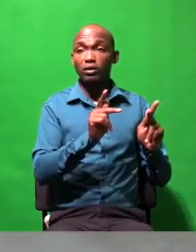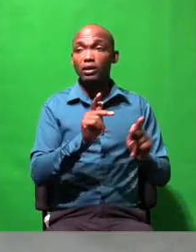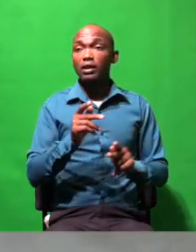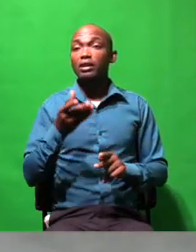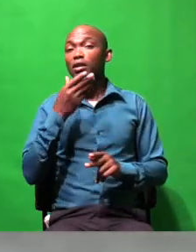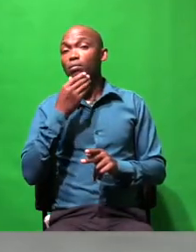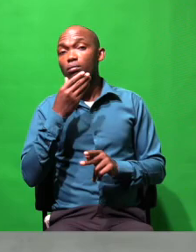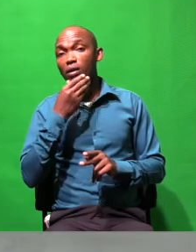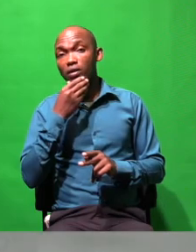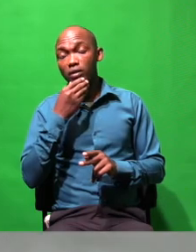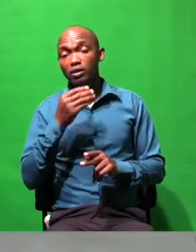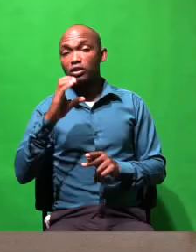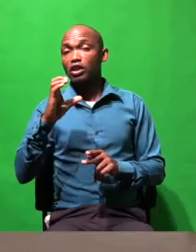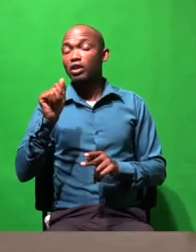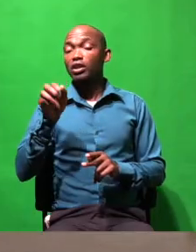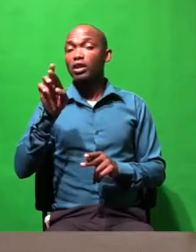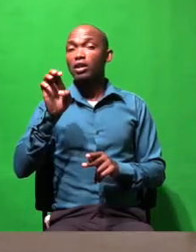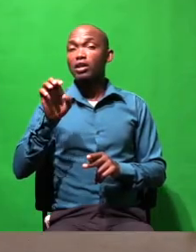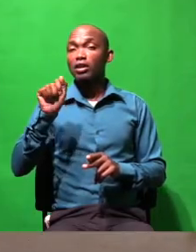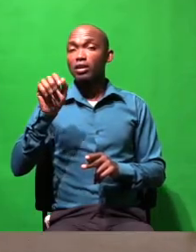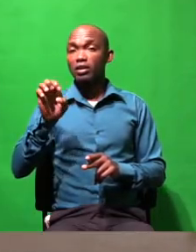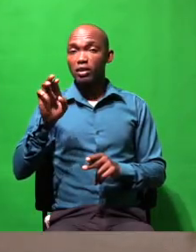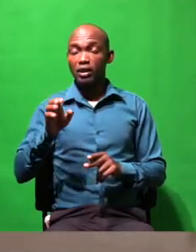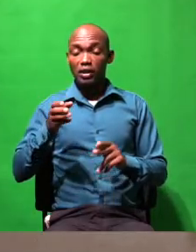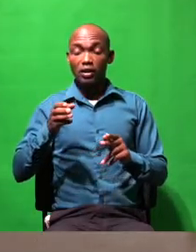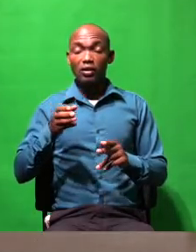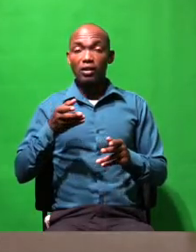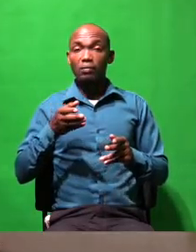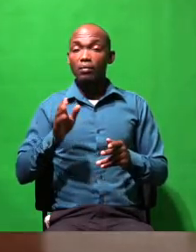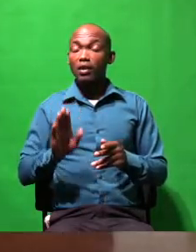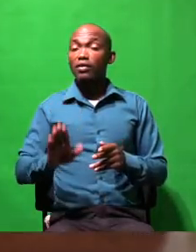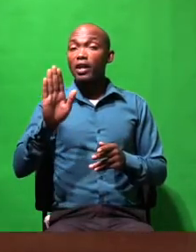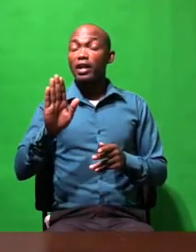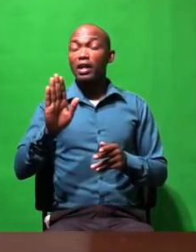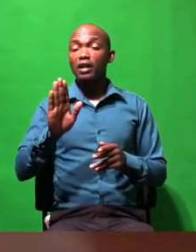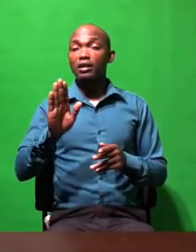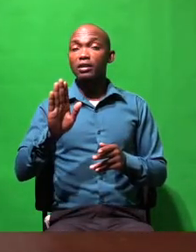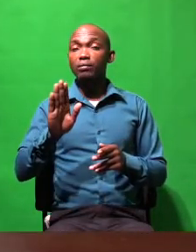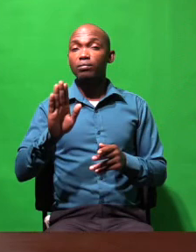the mother a carrier. So their children will get